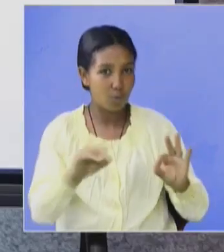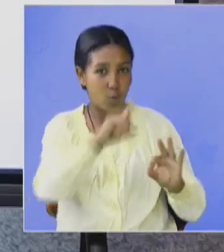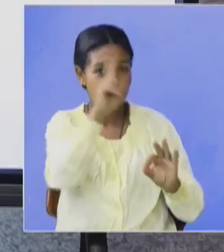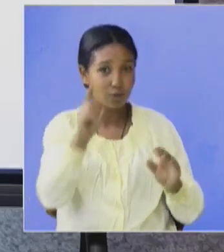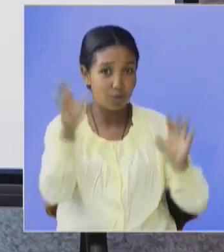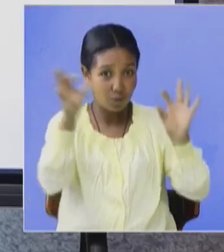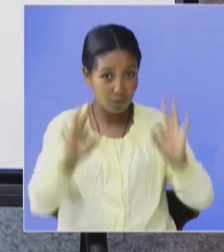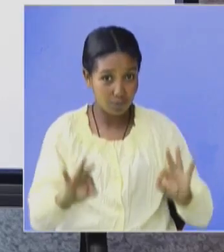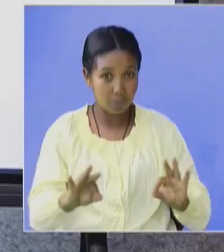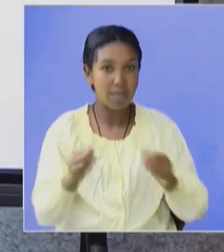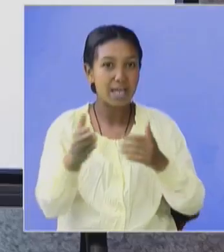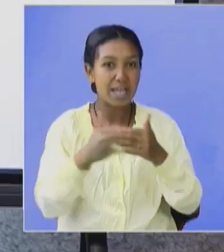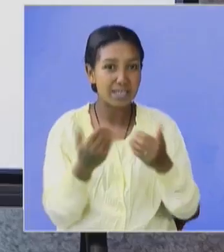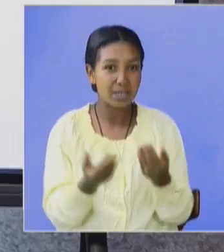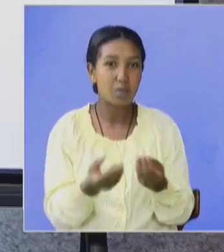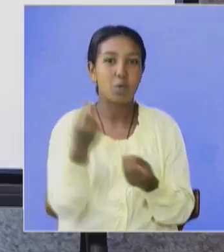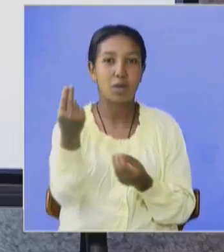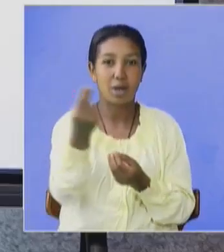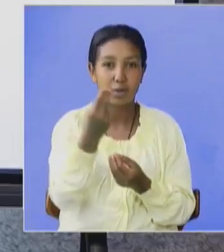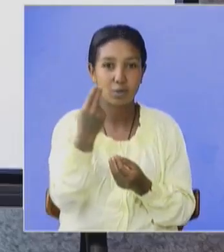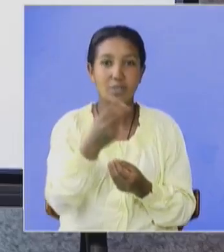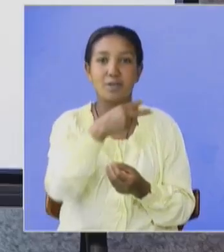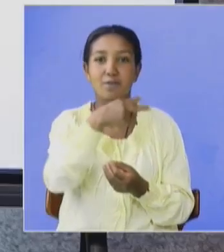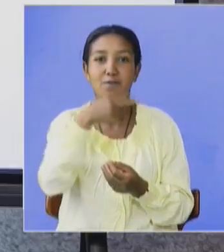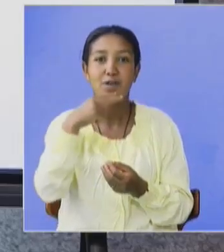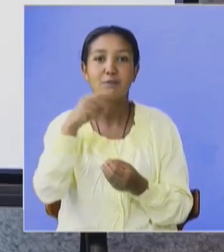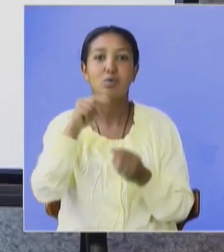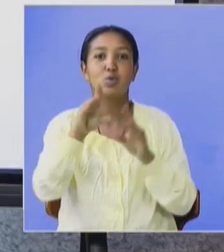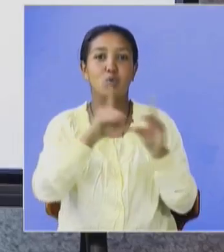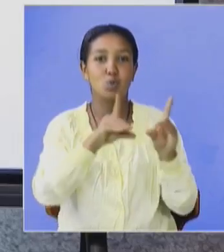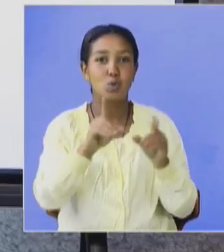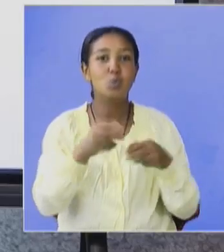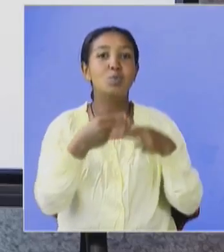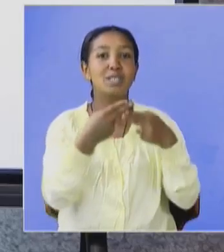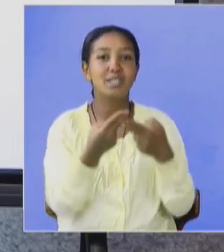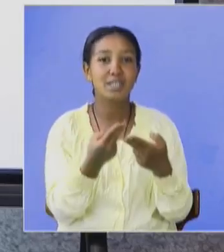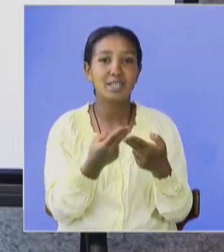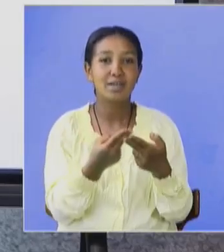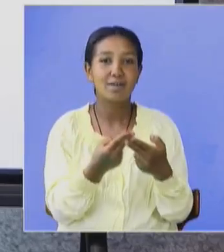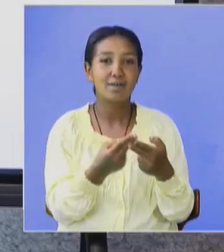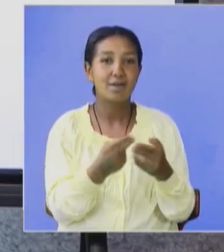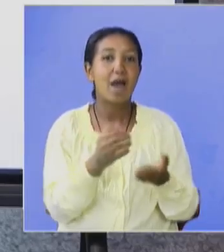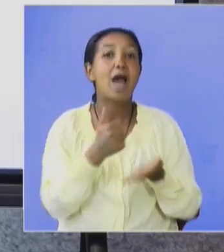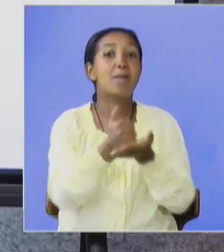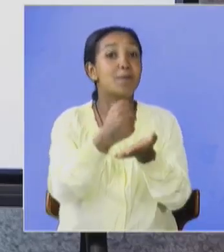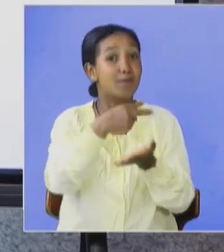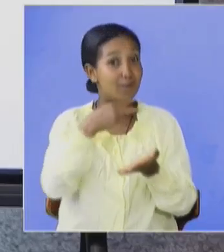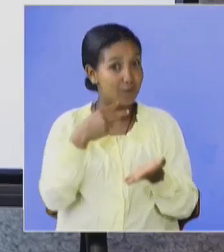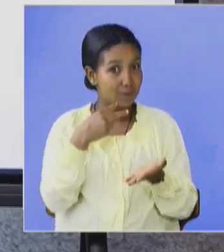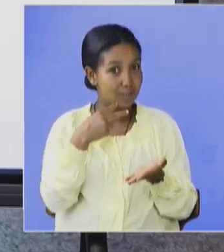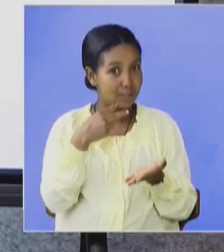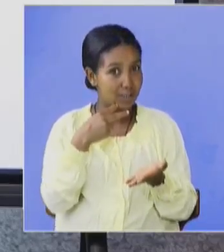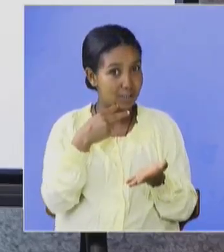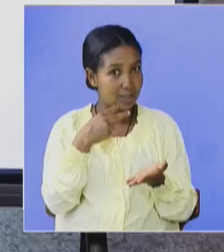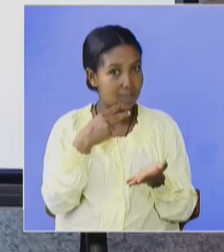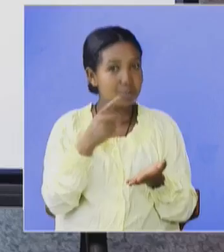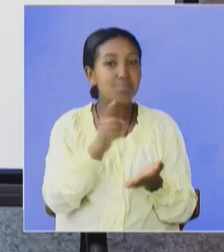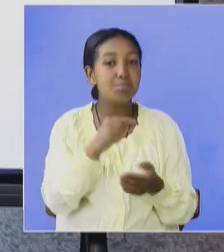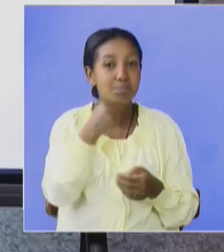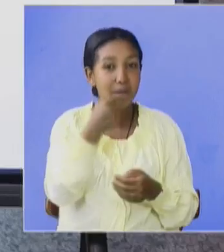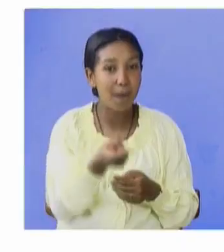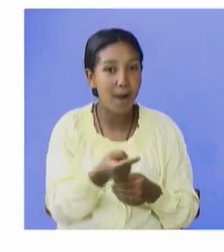form, easily we can use verb to do, what's called also helping verbs. What is